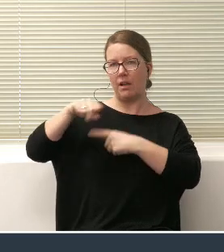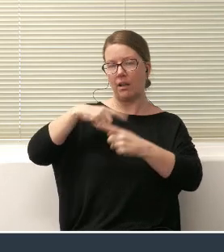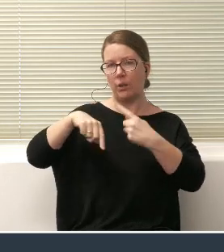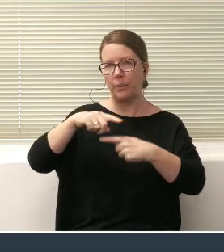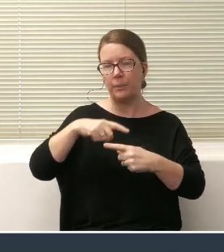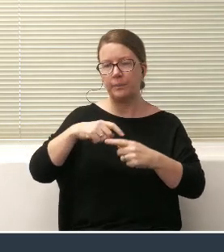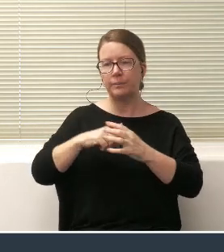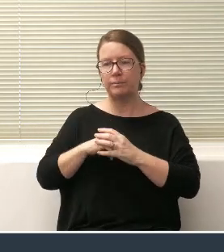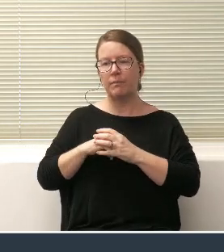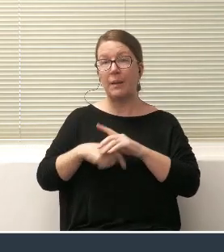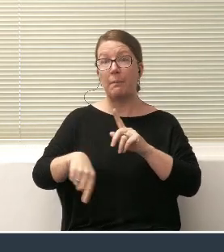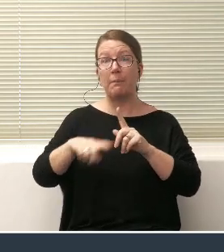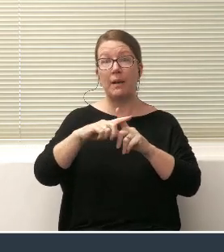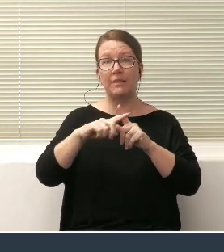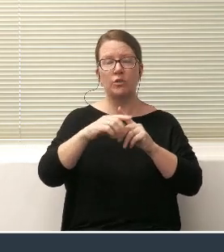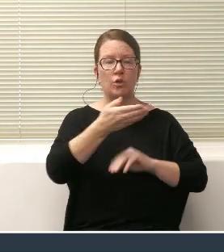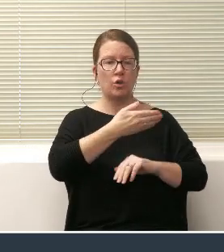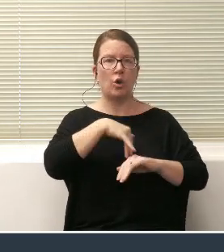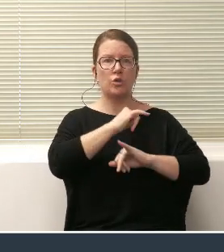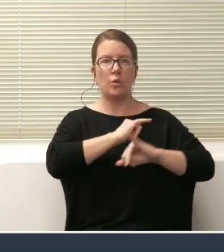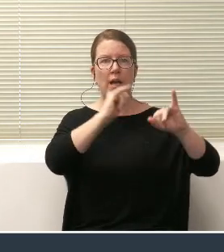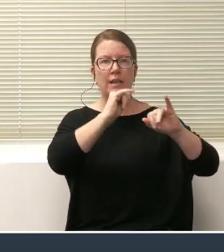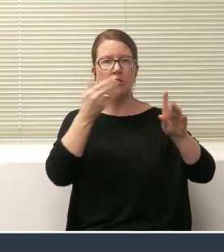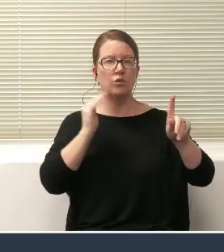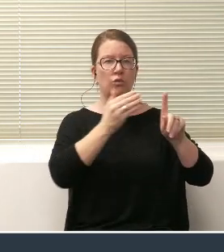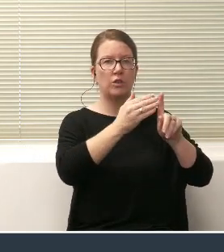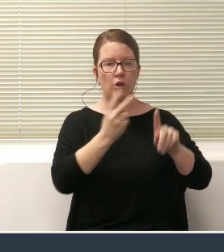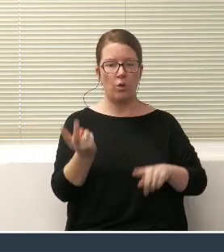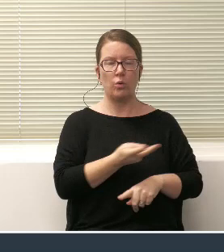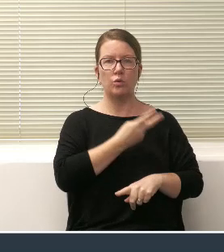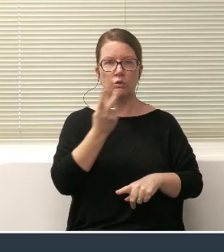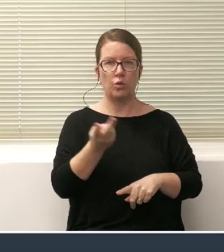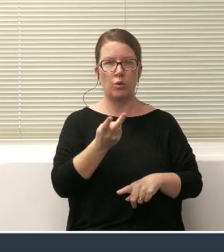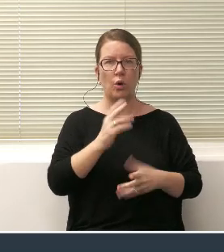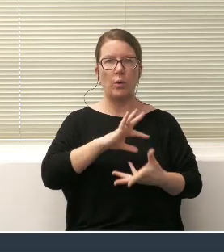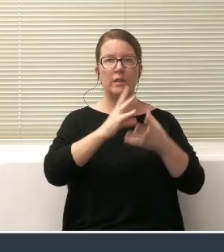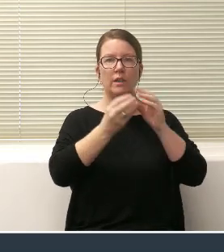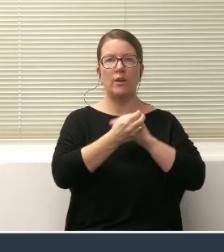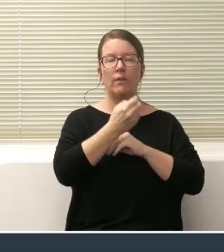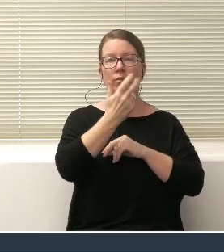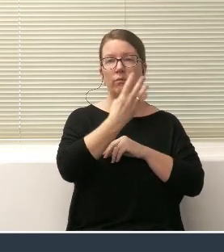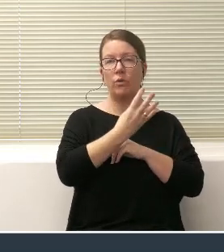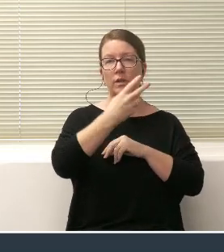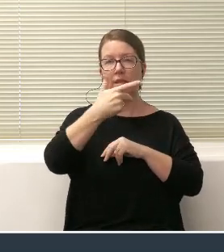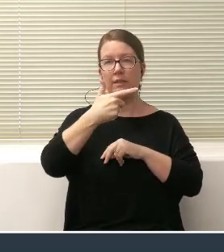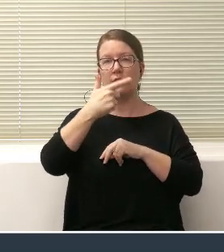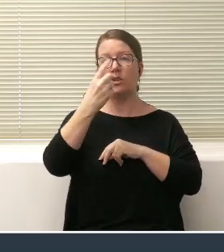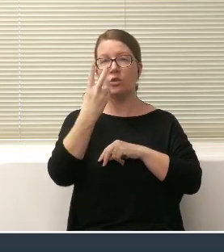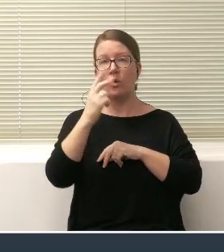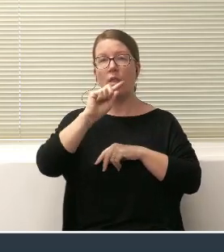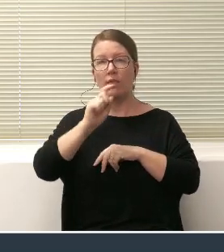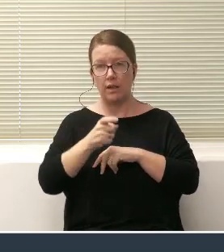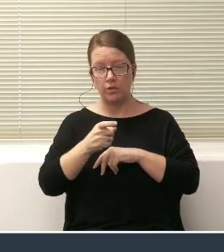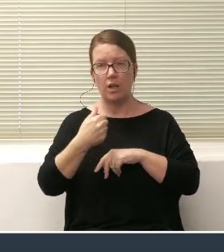we also have the coastal hazard strategy, which the two of those items are 472,000, and I would actually like